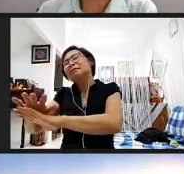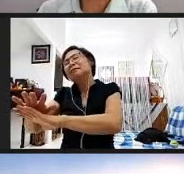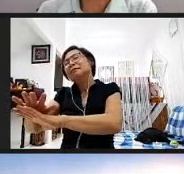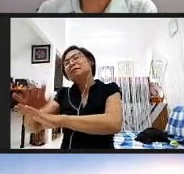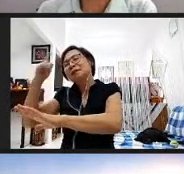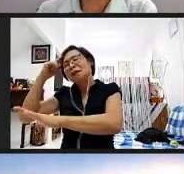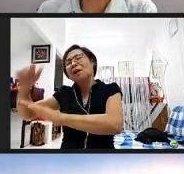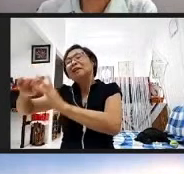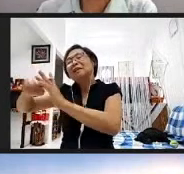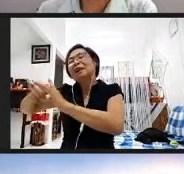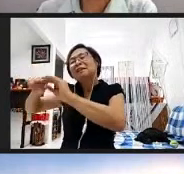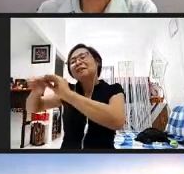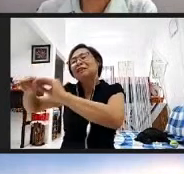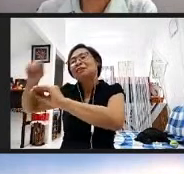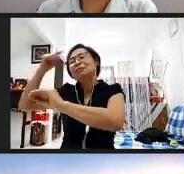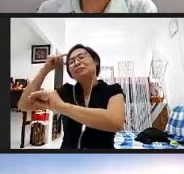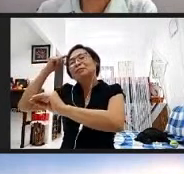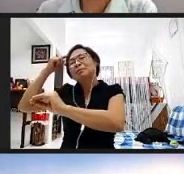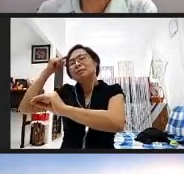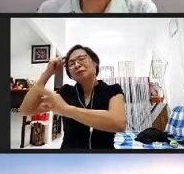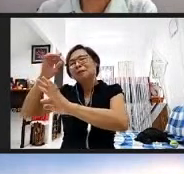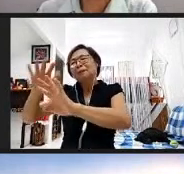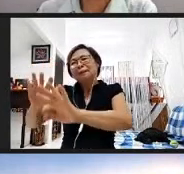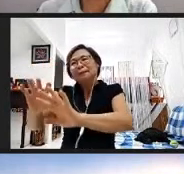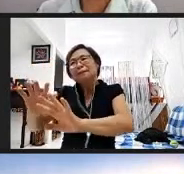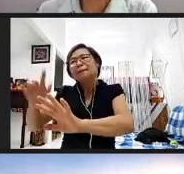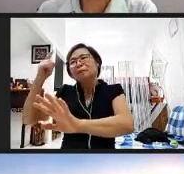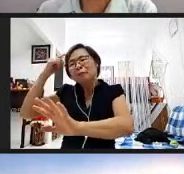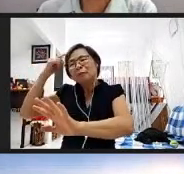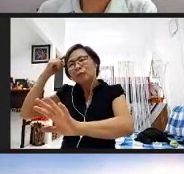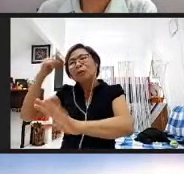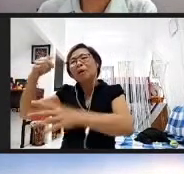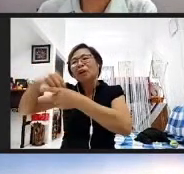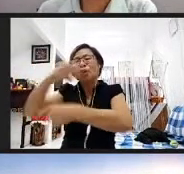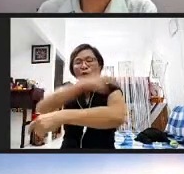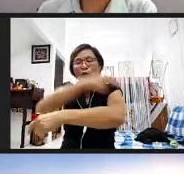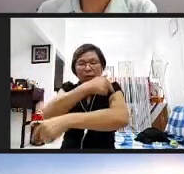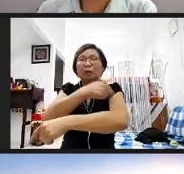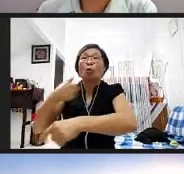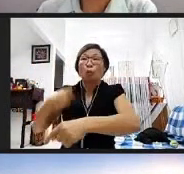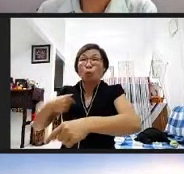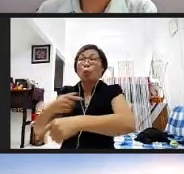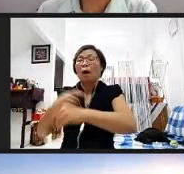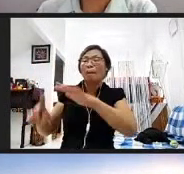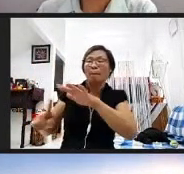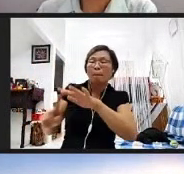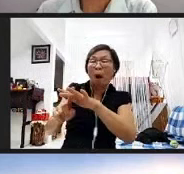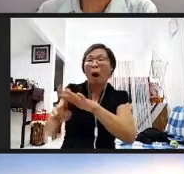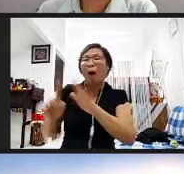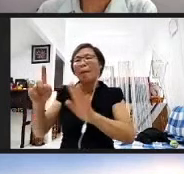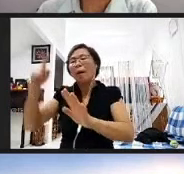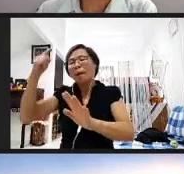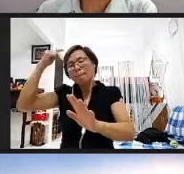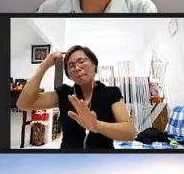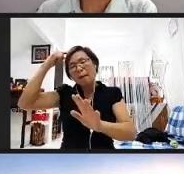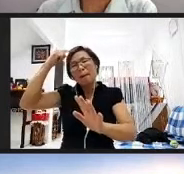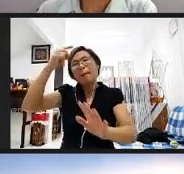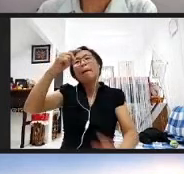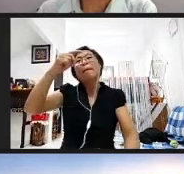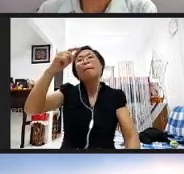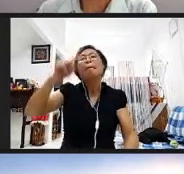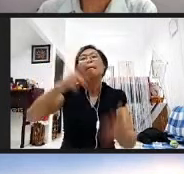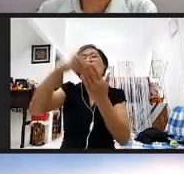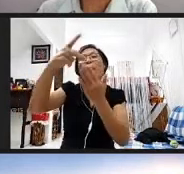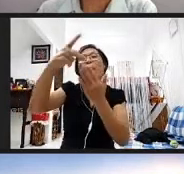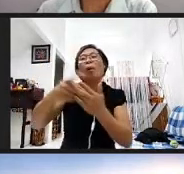hospital. For instance, we actually came out with a mindfulness program, which is a